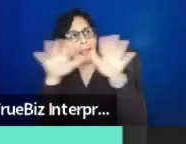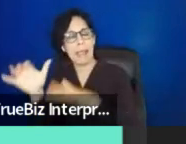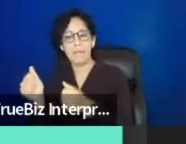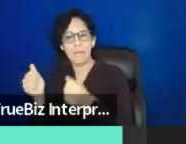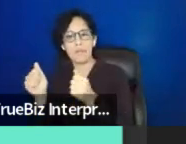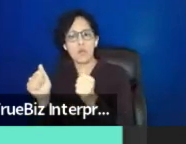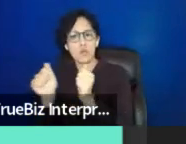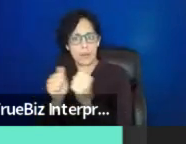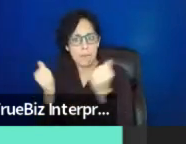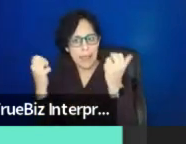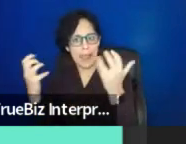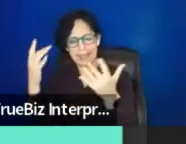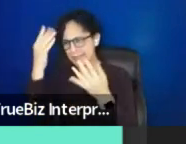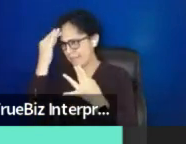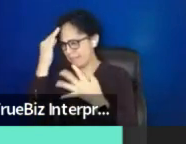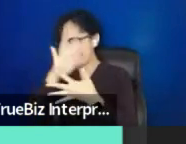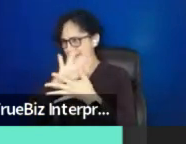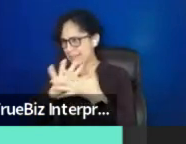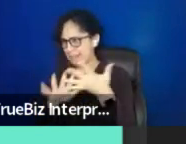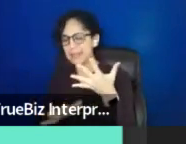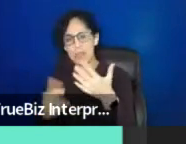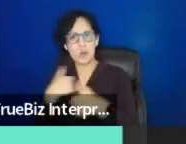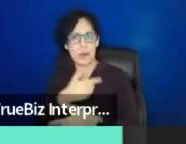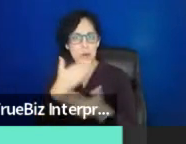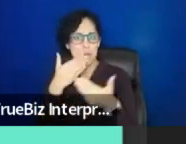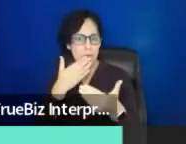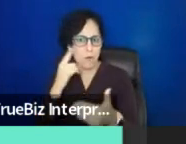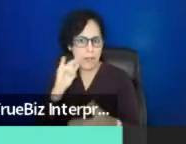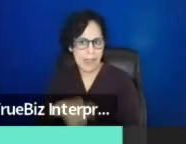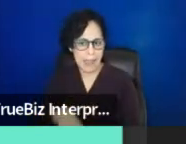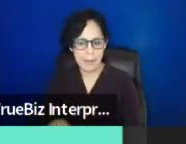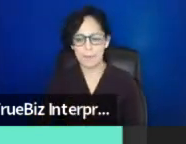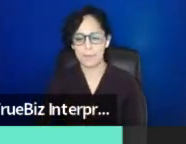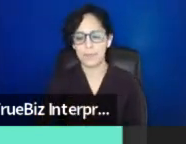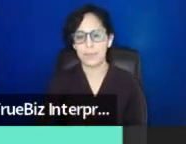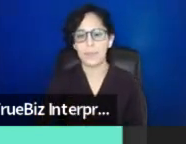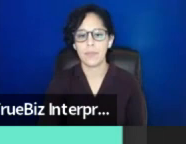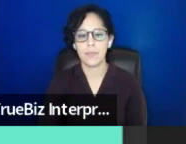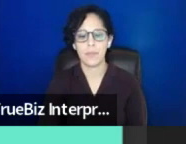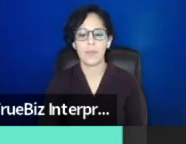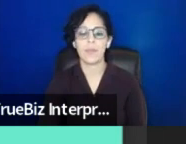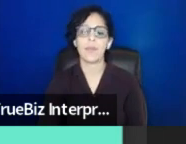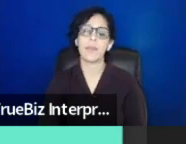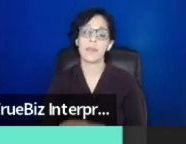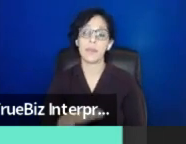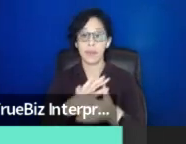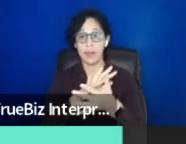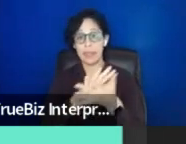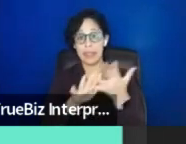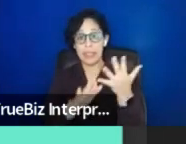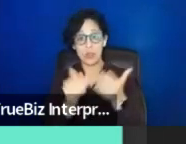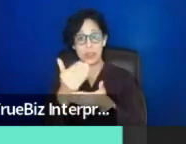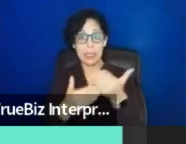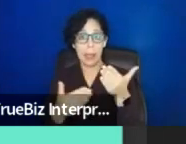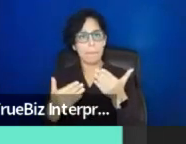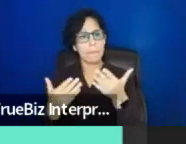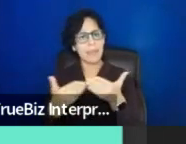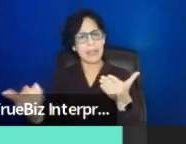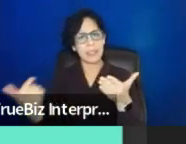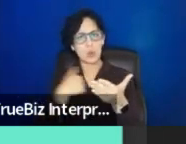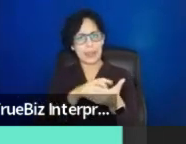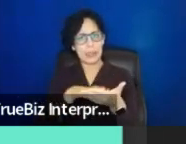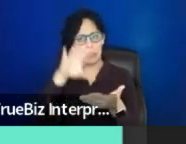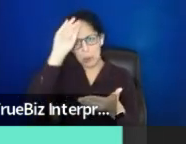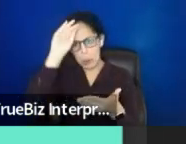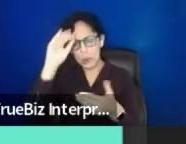And we are so, so grateful for that. And these are just sort of some of the things that we walked away with, that we are